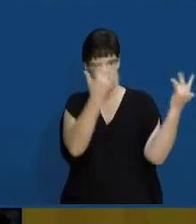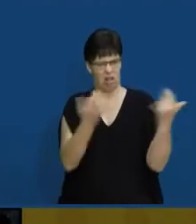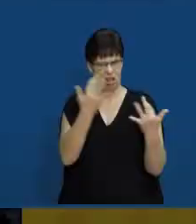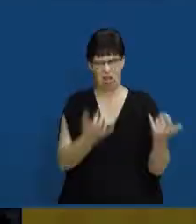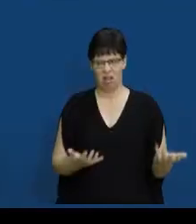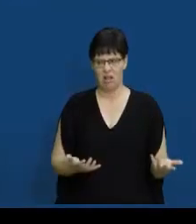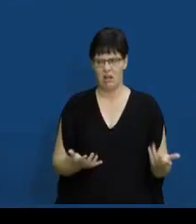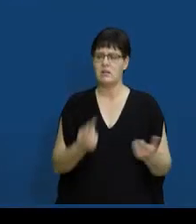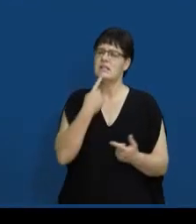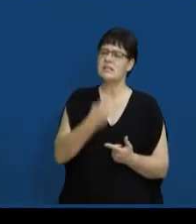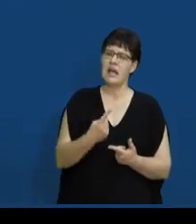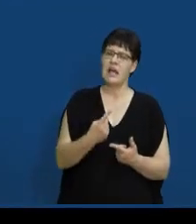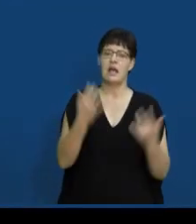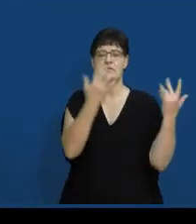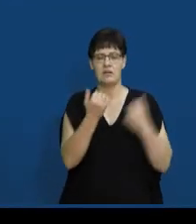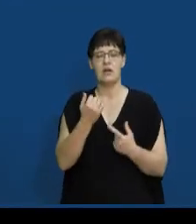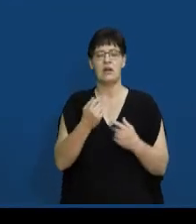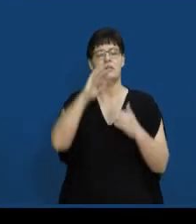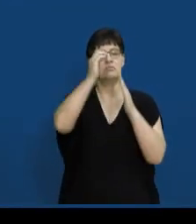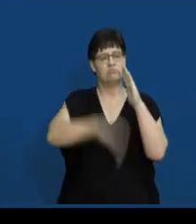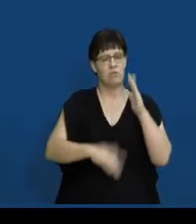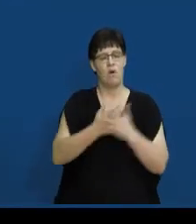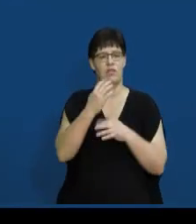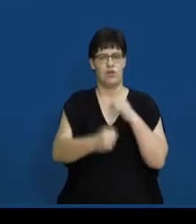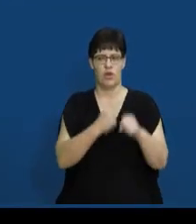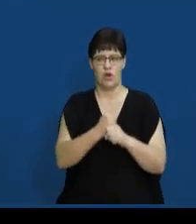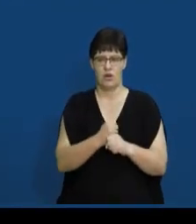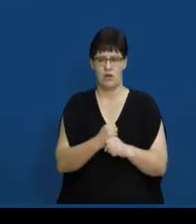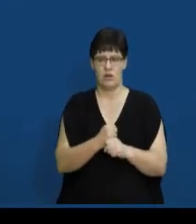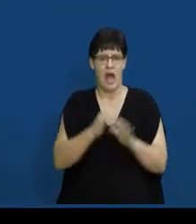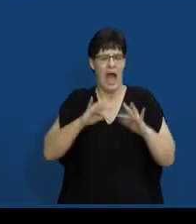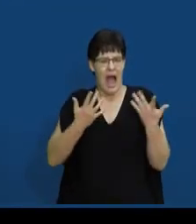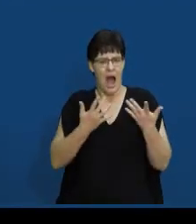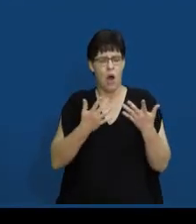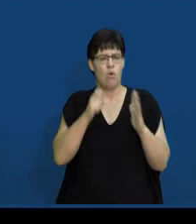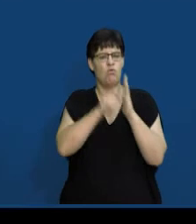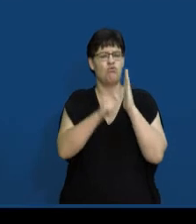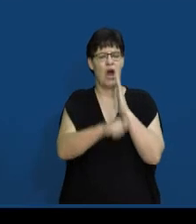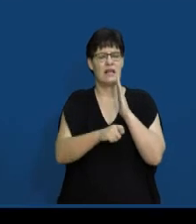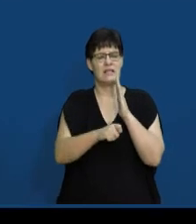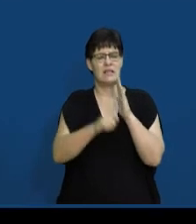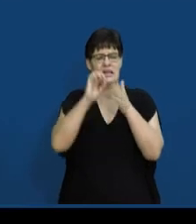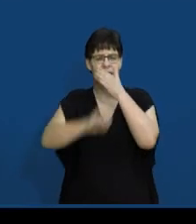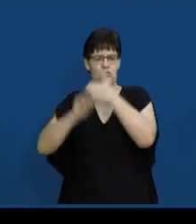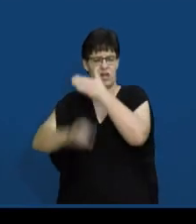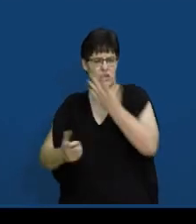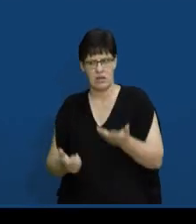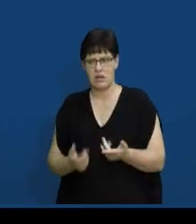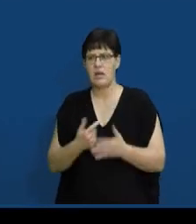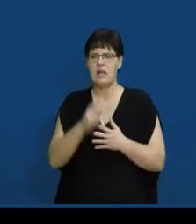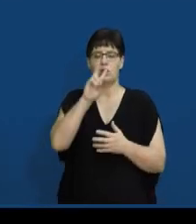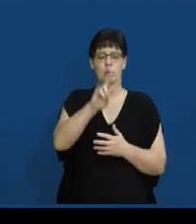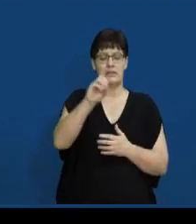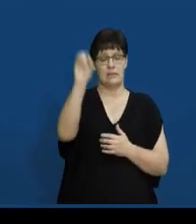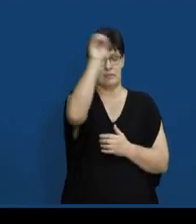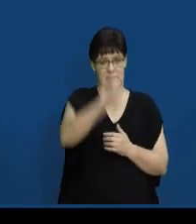says, calculate the depreciation for the year. How are we writing of depreciation? we are writing off depreciation at